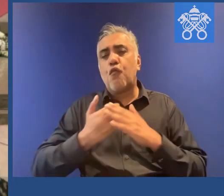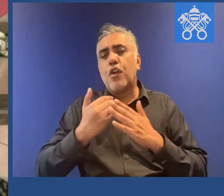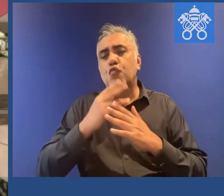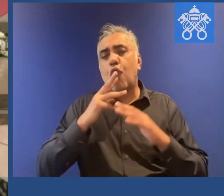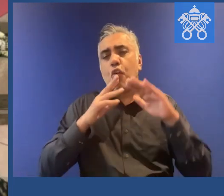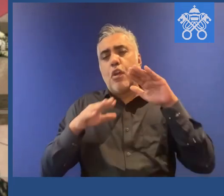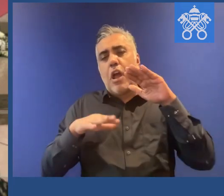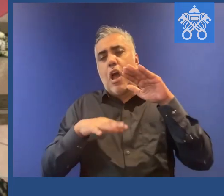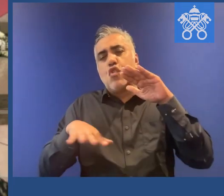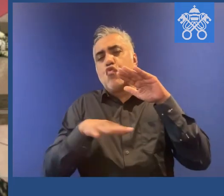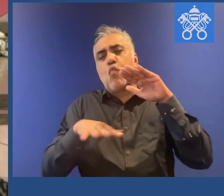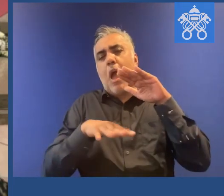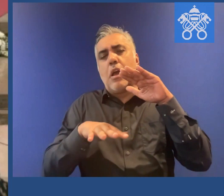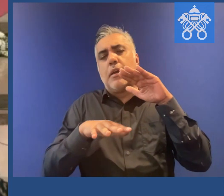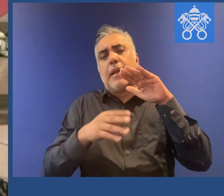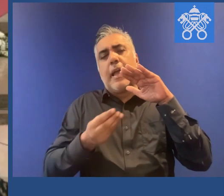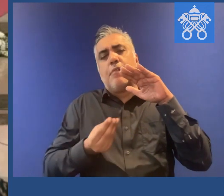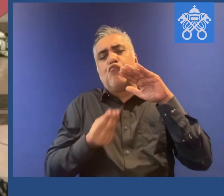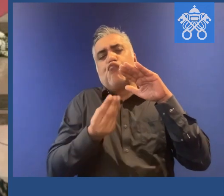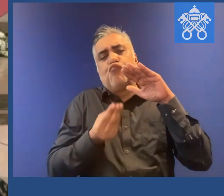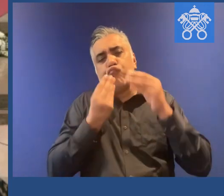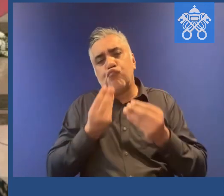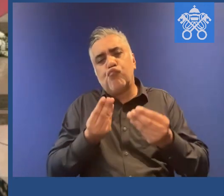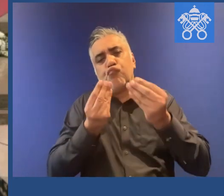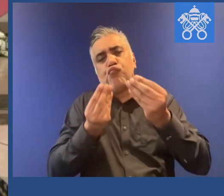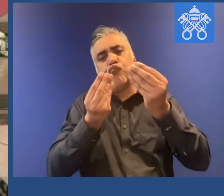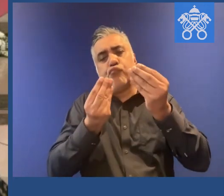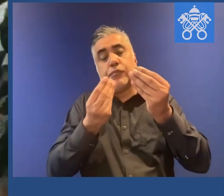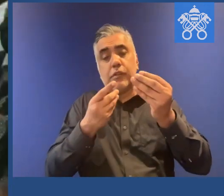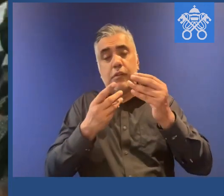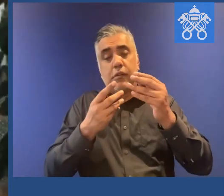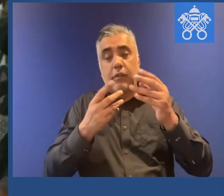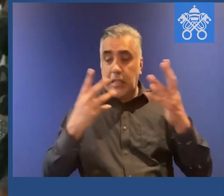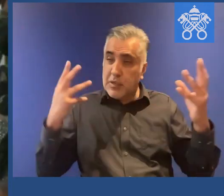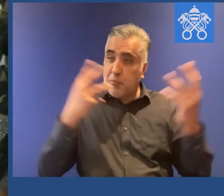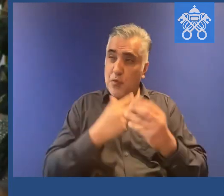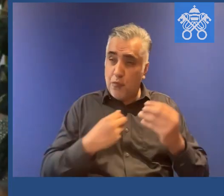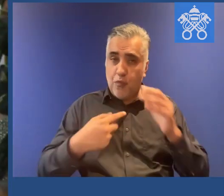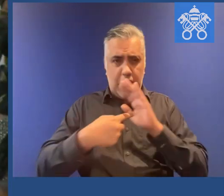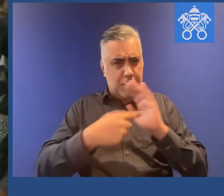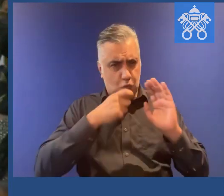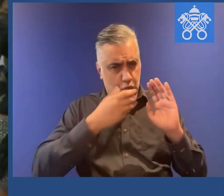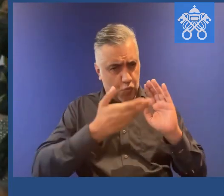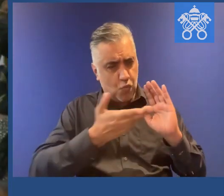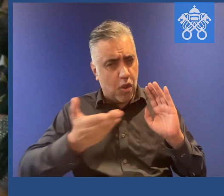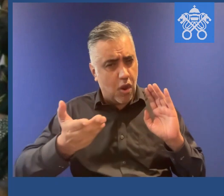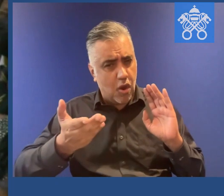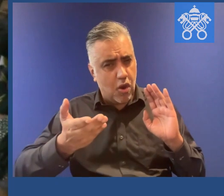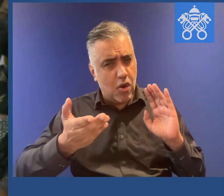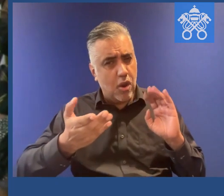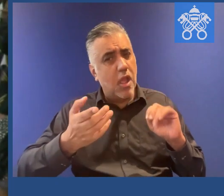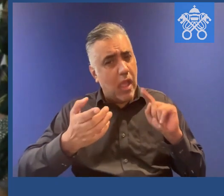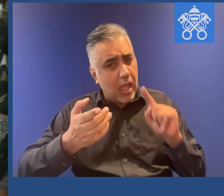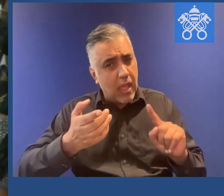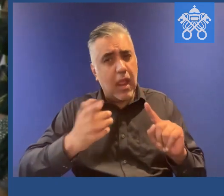flowing underground that irrigate it. That is a beautiful image of who you are, and above